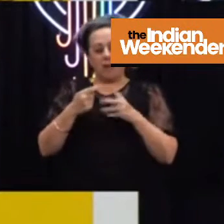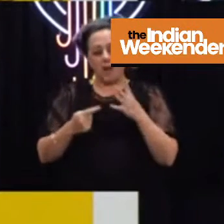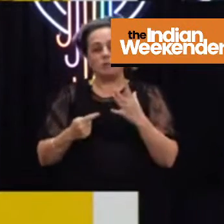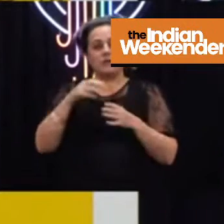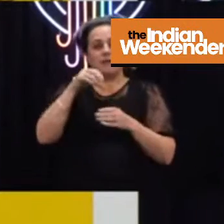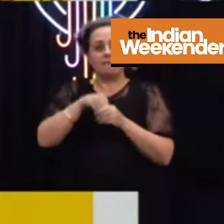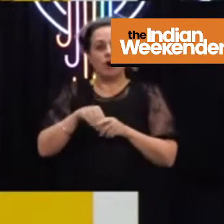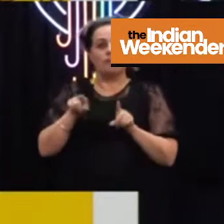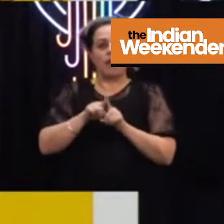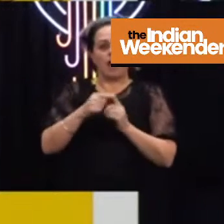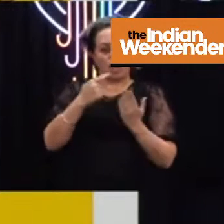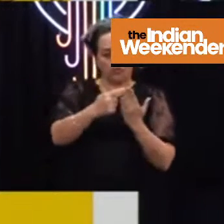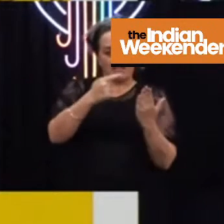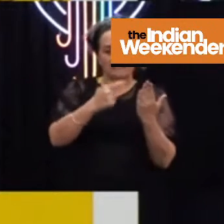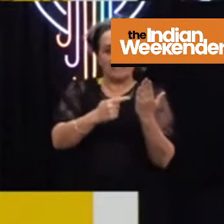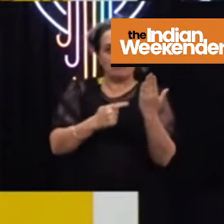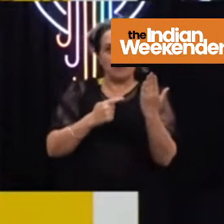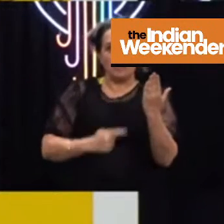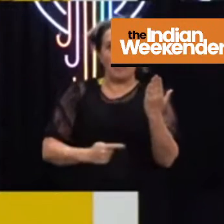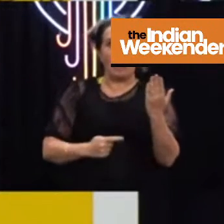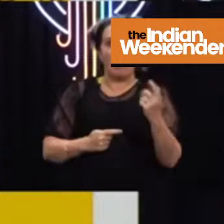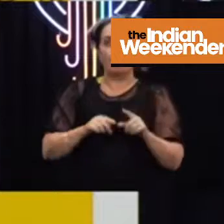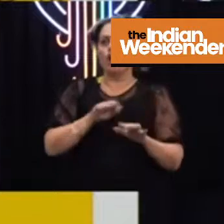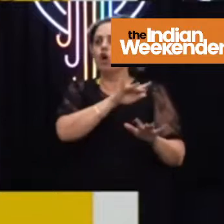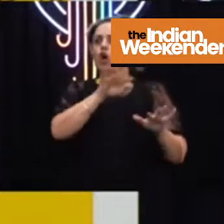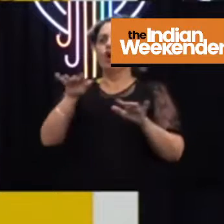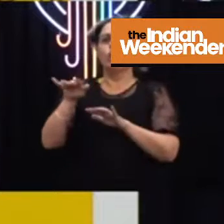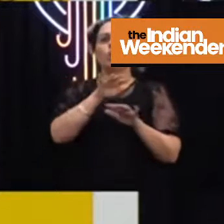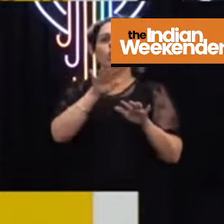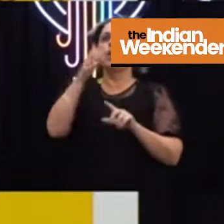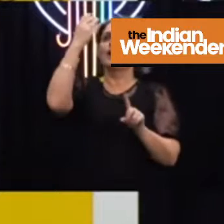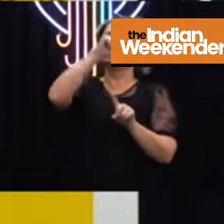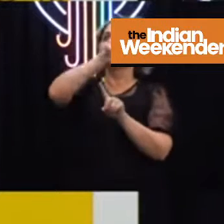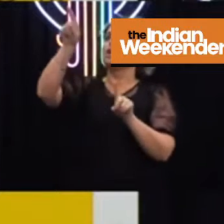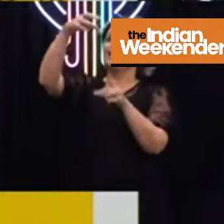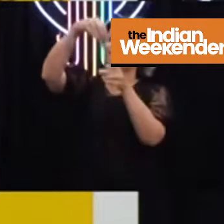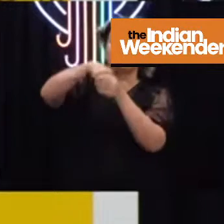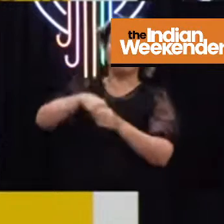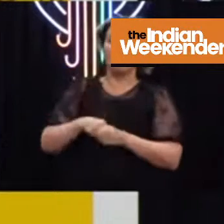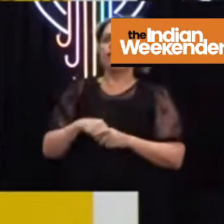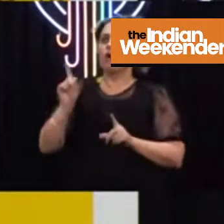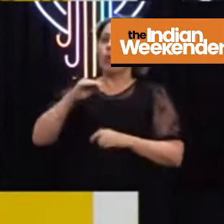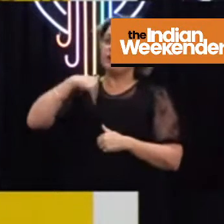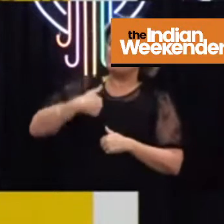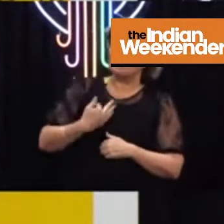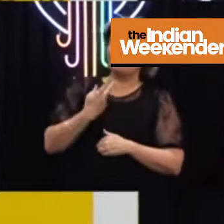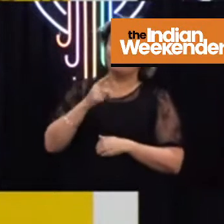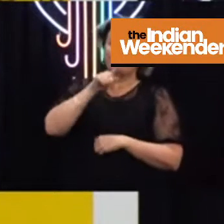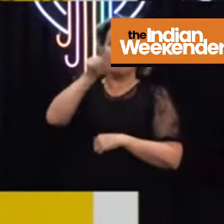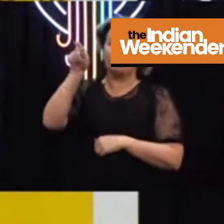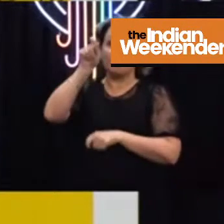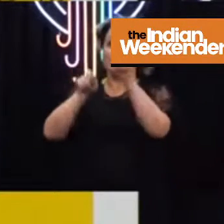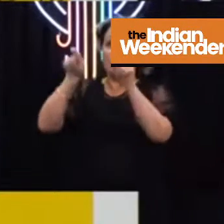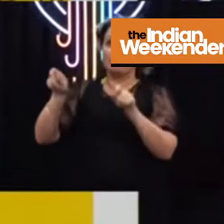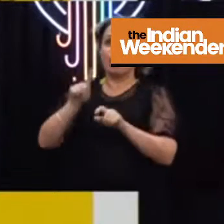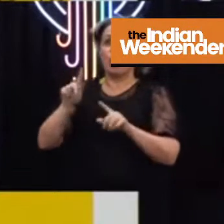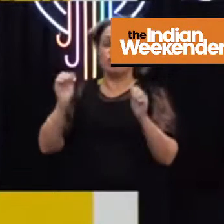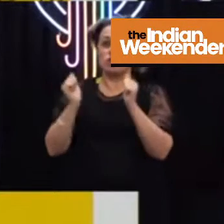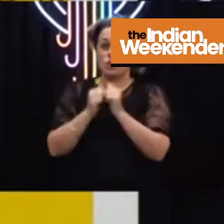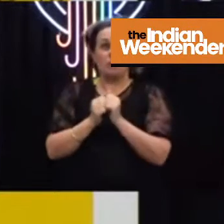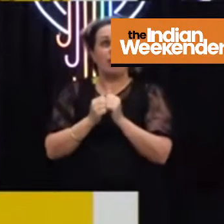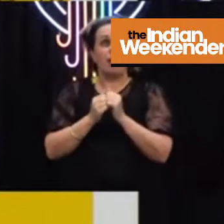the criteria, those participating countries, what would be required of those participants, as in what would be a suitable